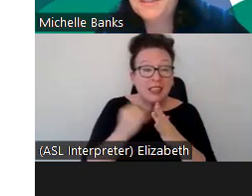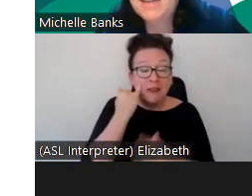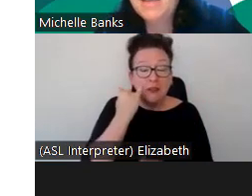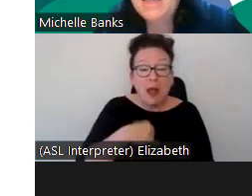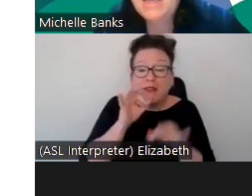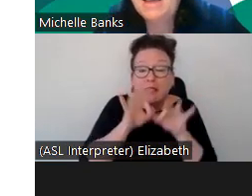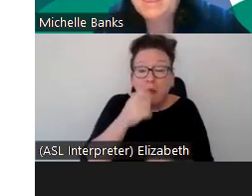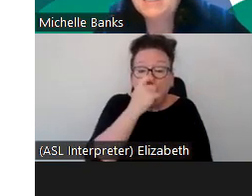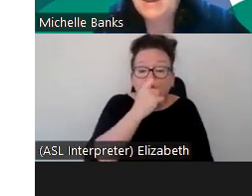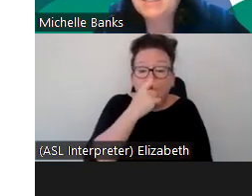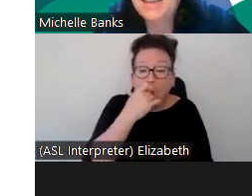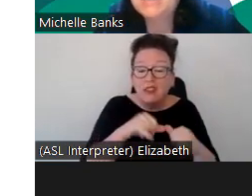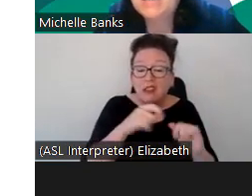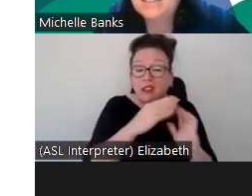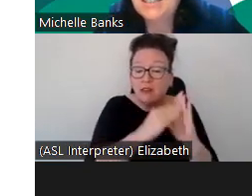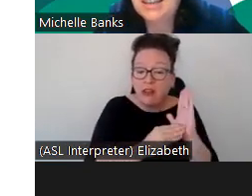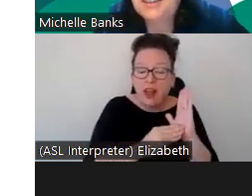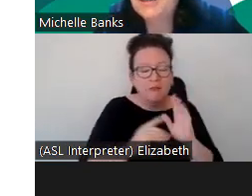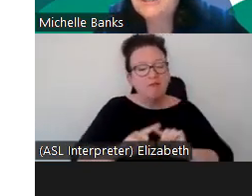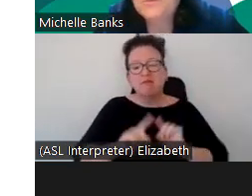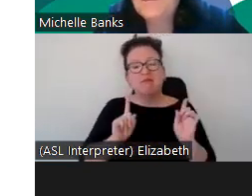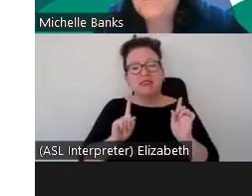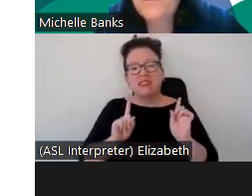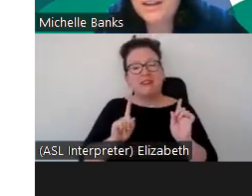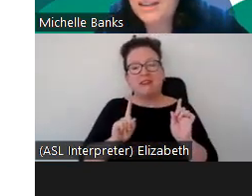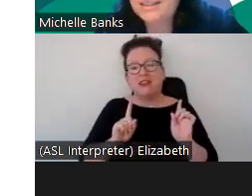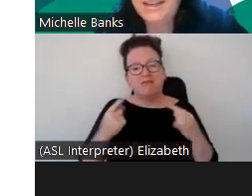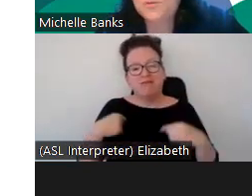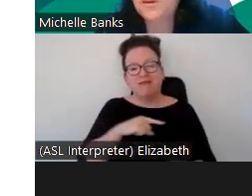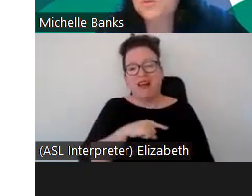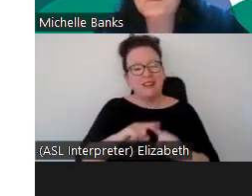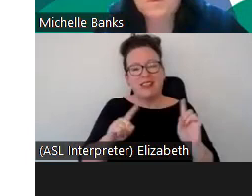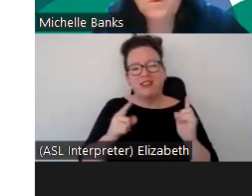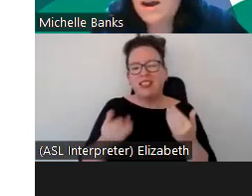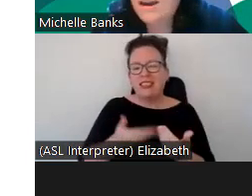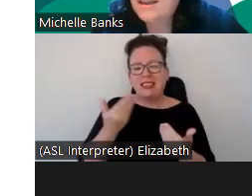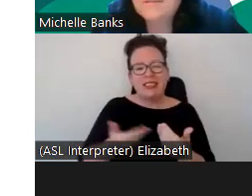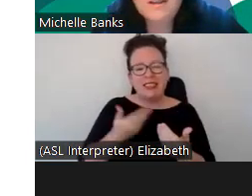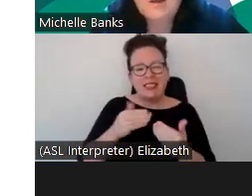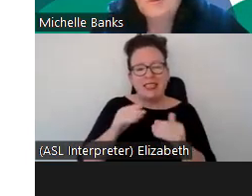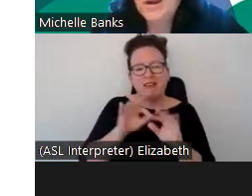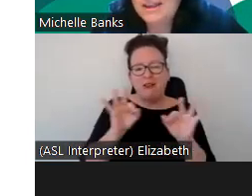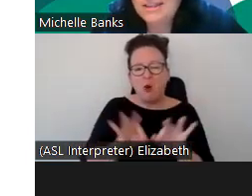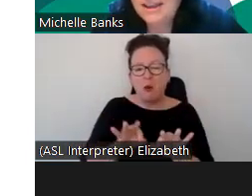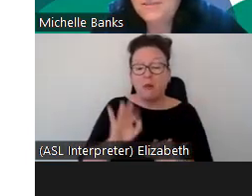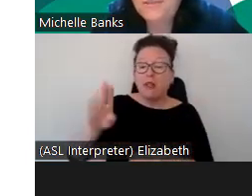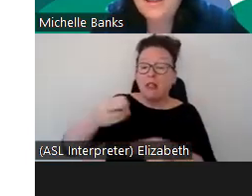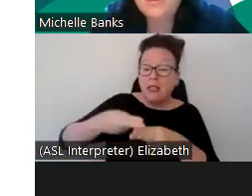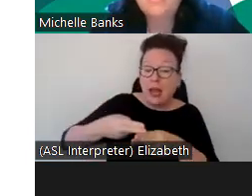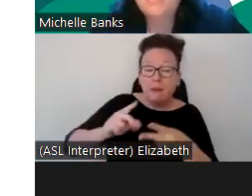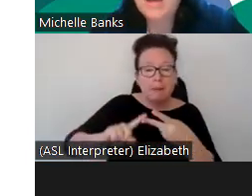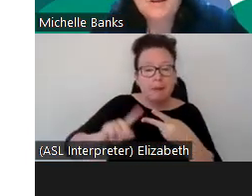of. That's not the case in NextGen Careers. We have a very easy inquiry form. Who are you? Where do you